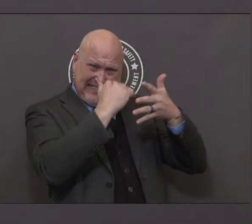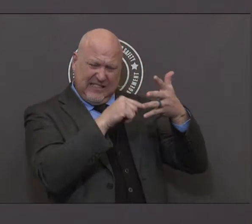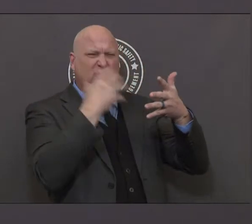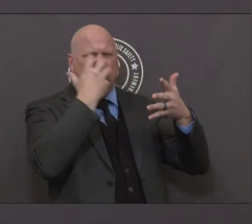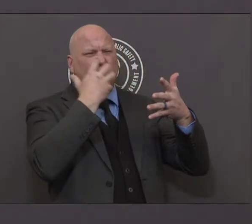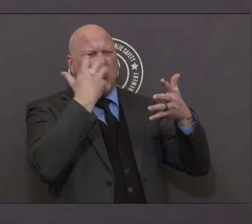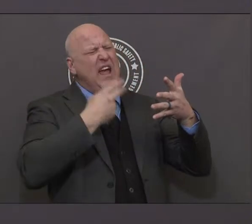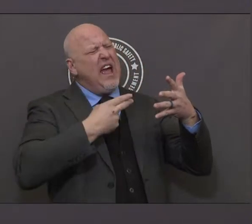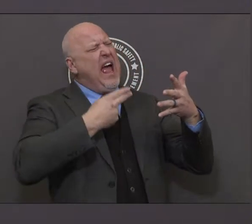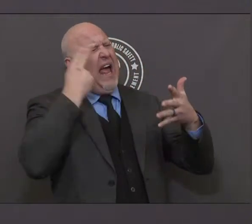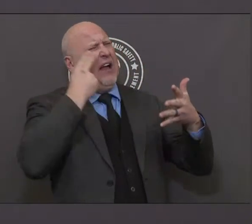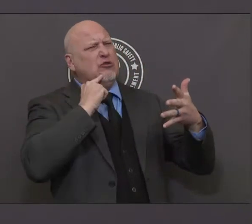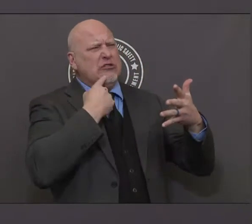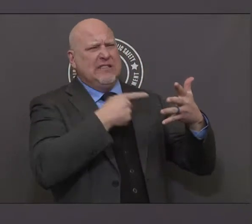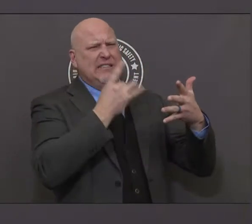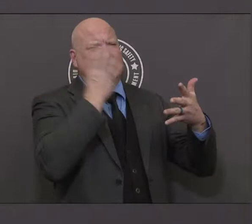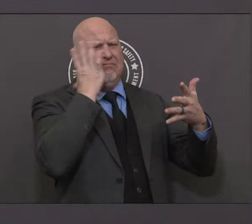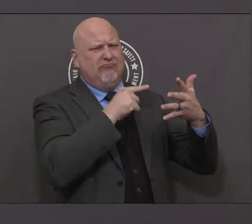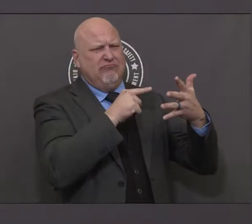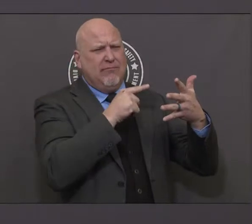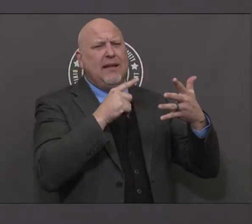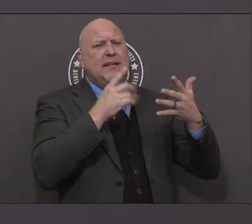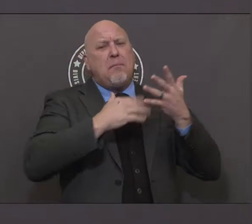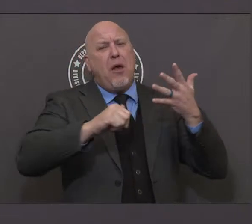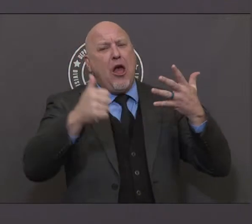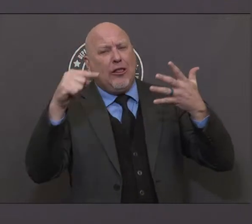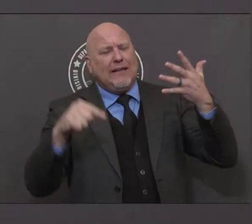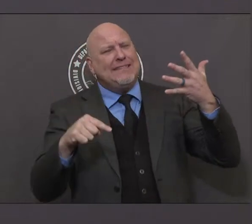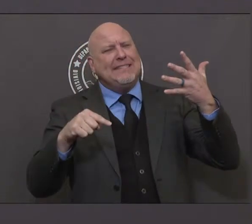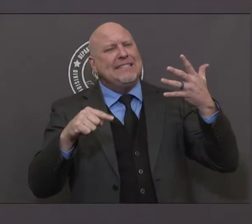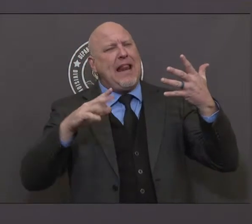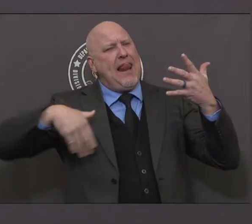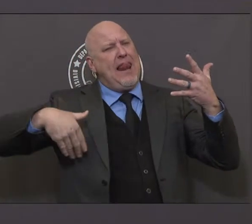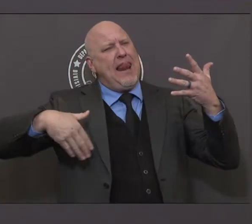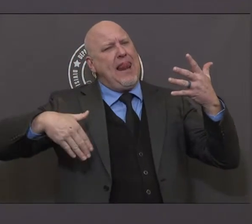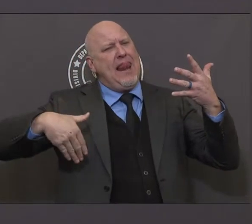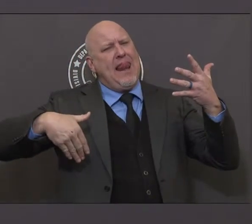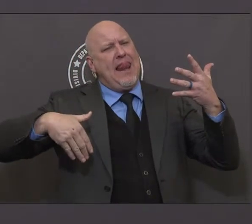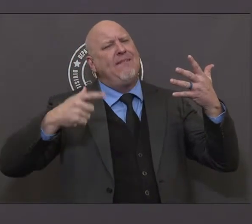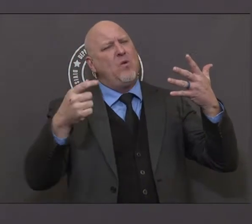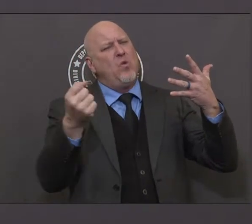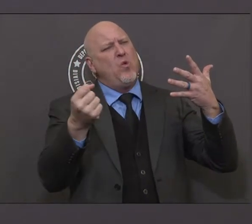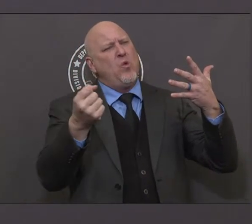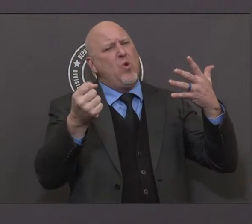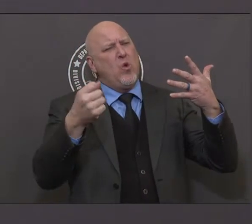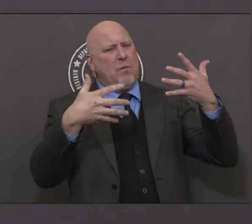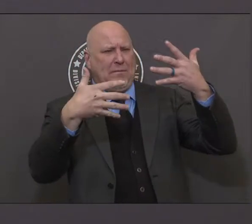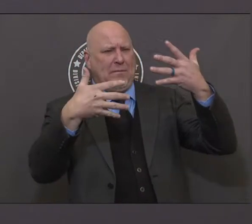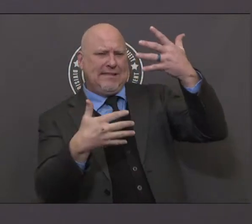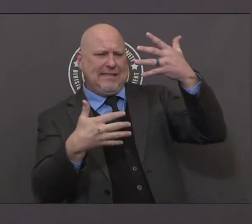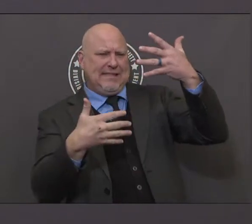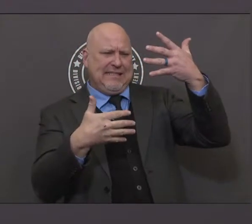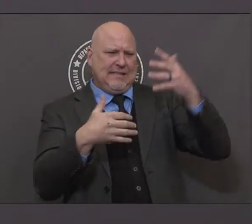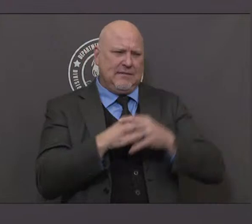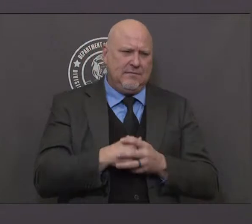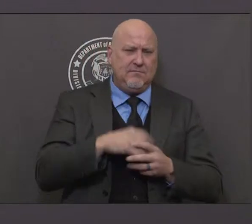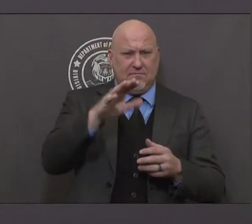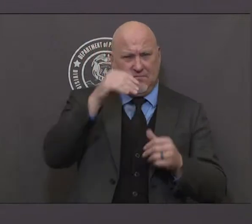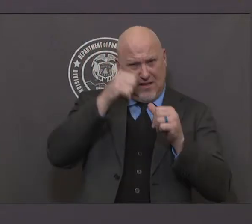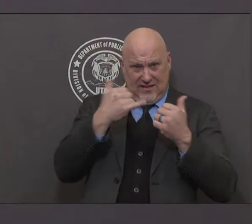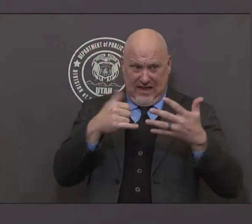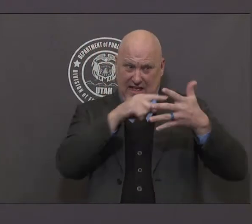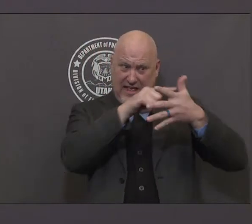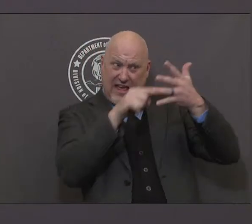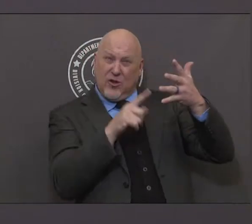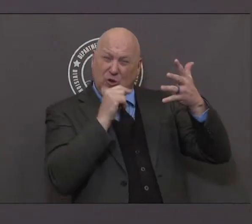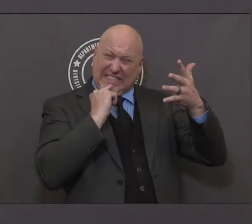with the numbers that we're seeing in March, we'll be able to get through this population very quickly and then move on to the next population that will likely include you